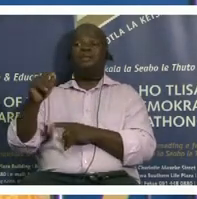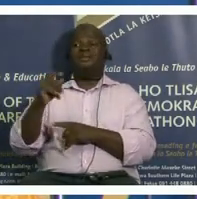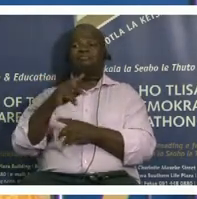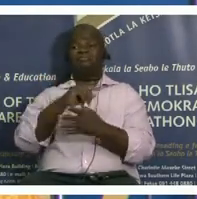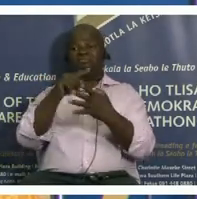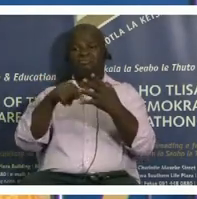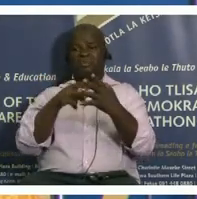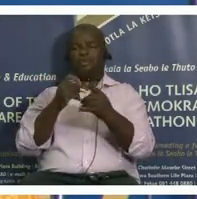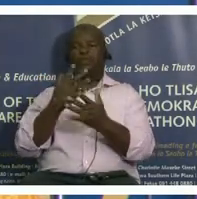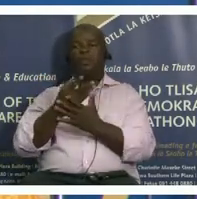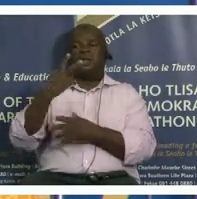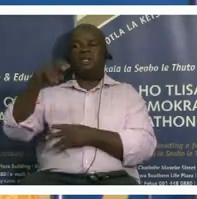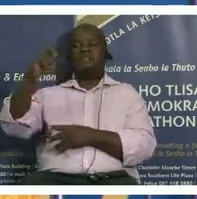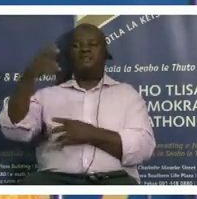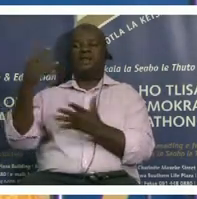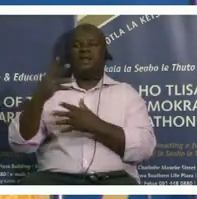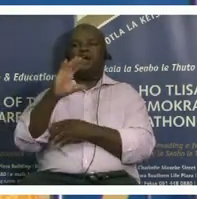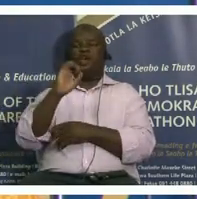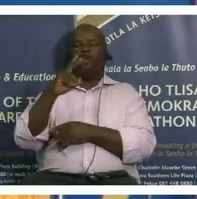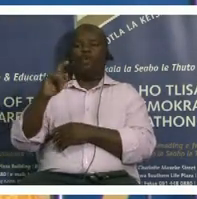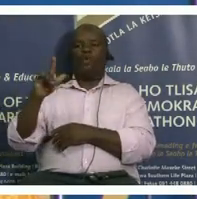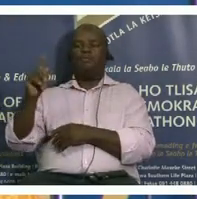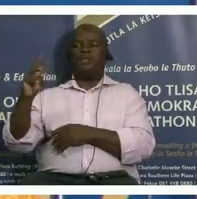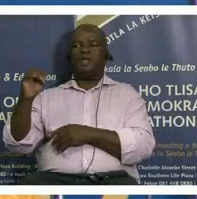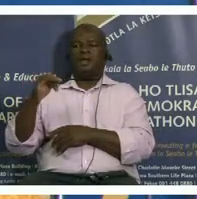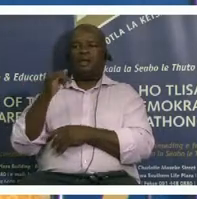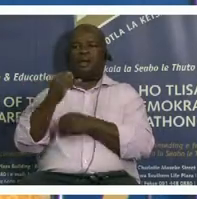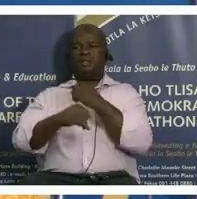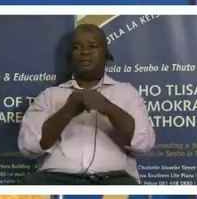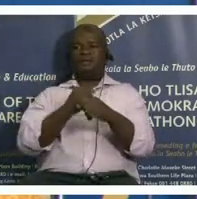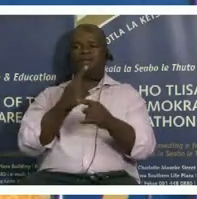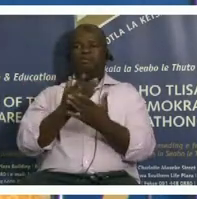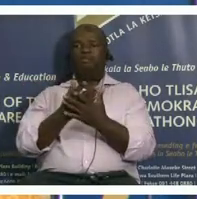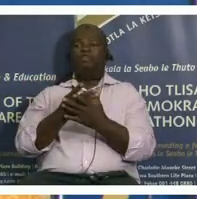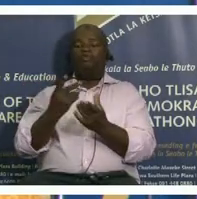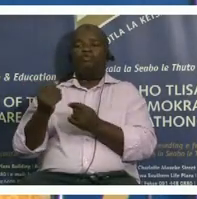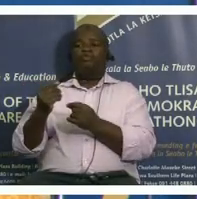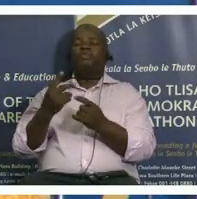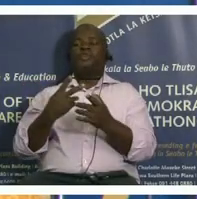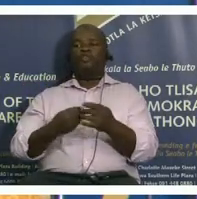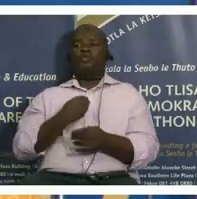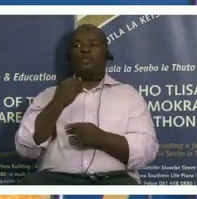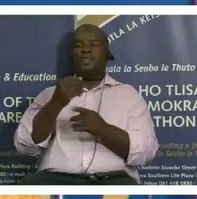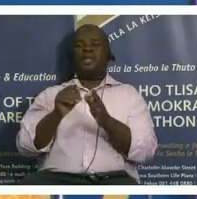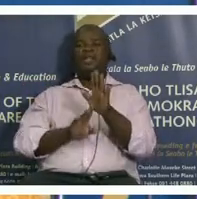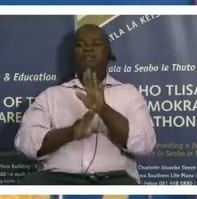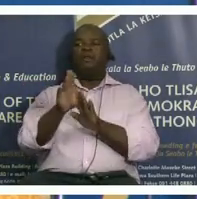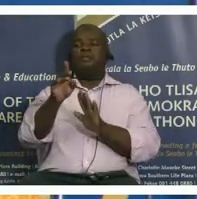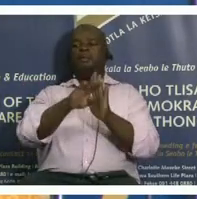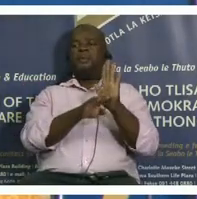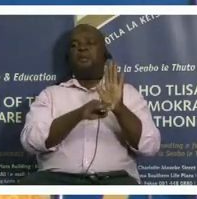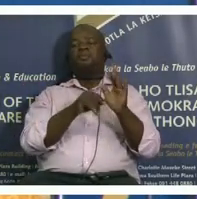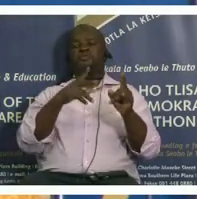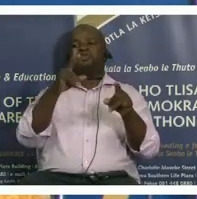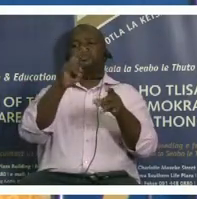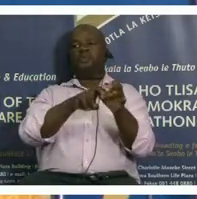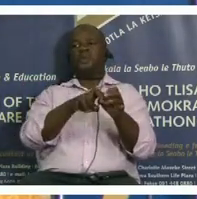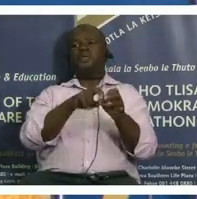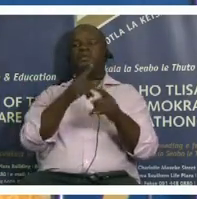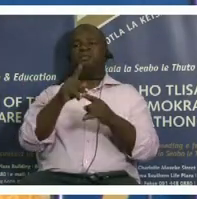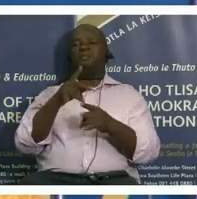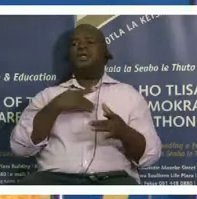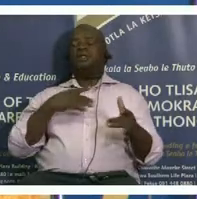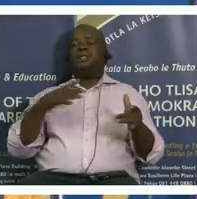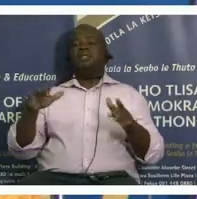Colombia to compete at the youth development program called Miss Pure Sparkle International